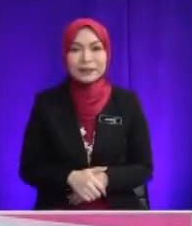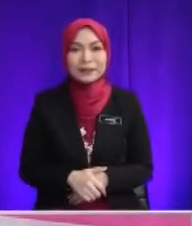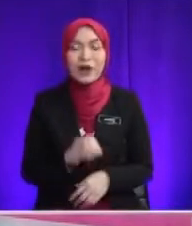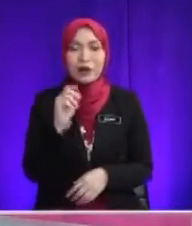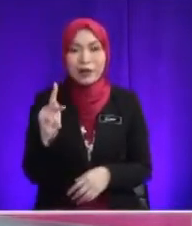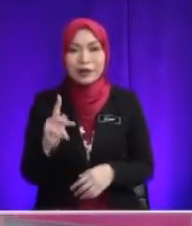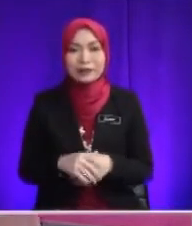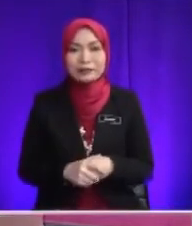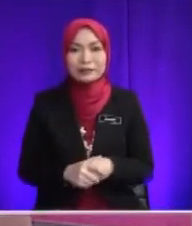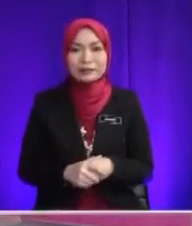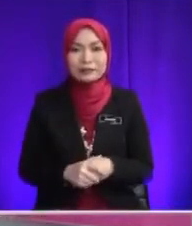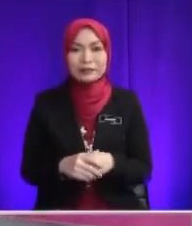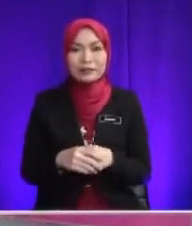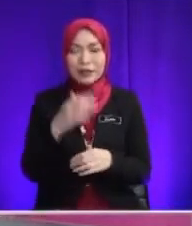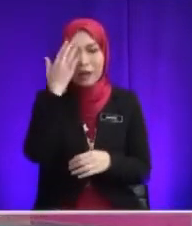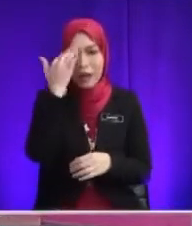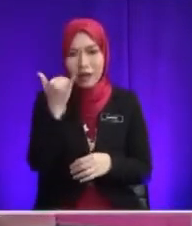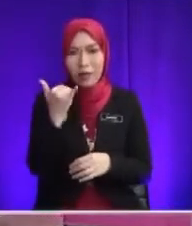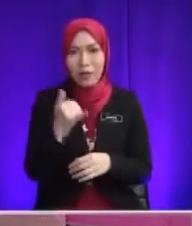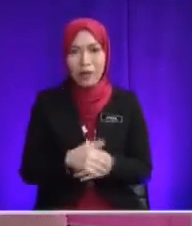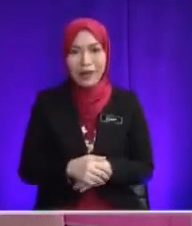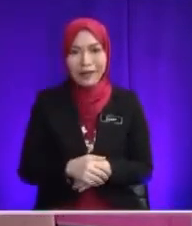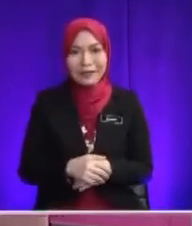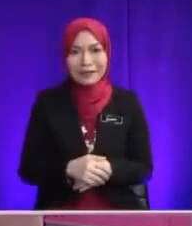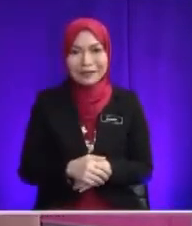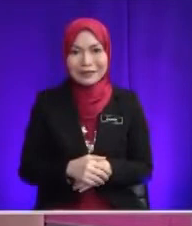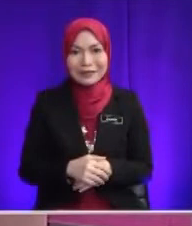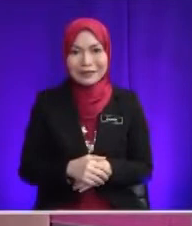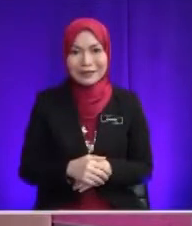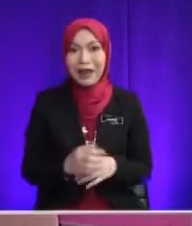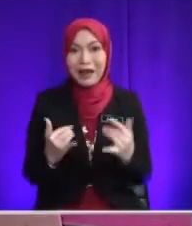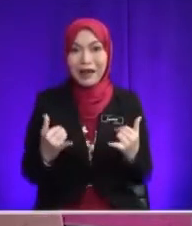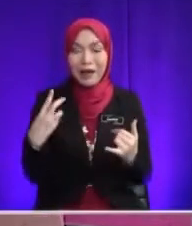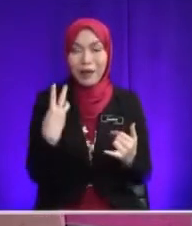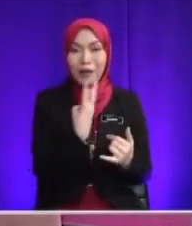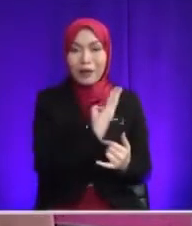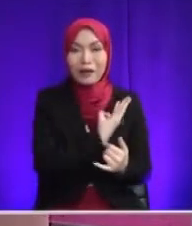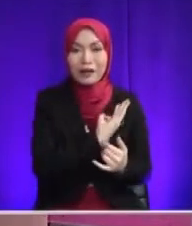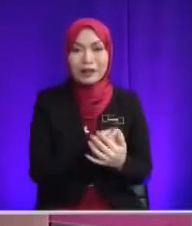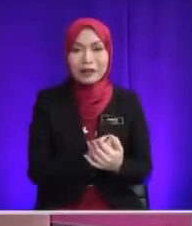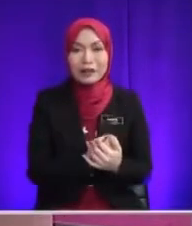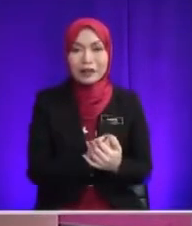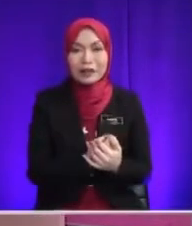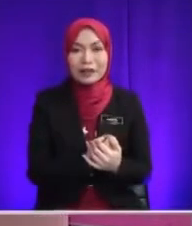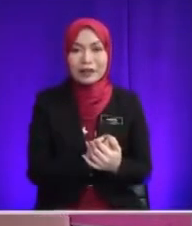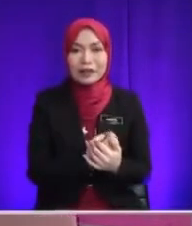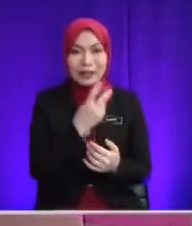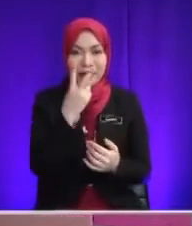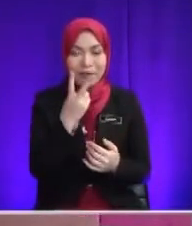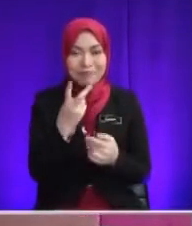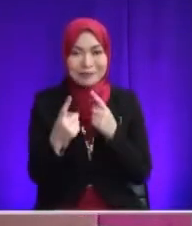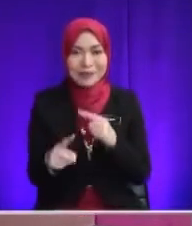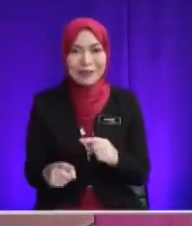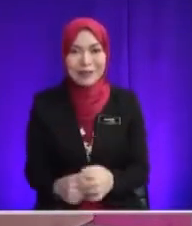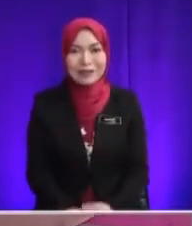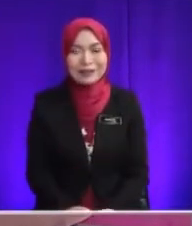Alright. So, why don't we try to listen to the second listening? Okay. To double check our answer.